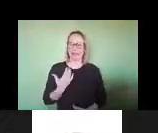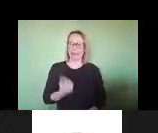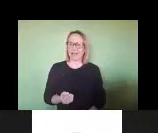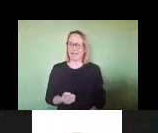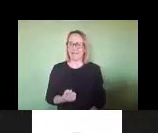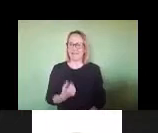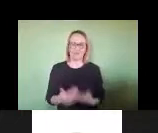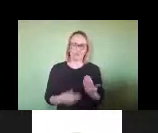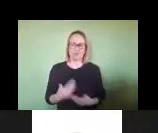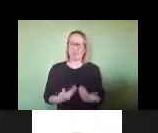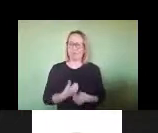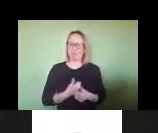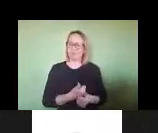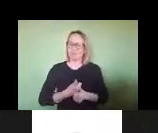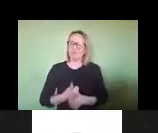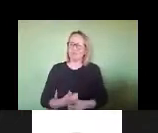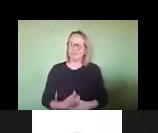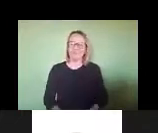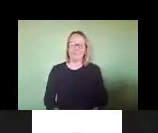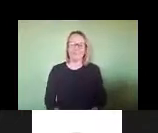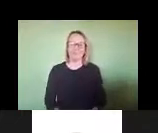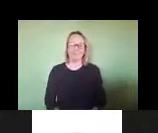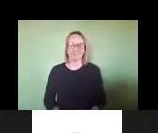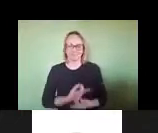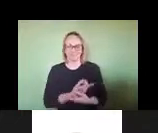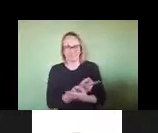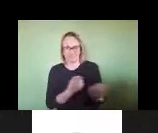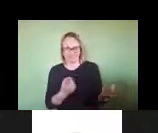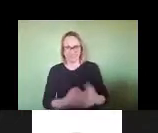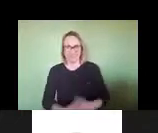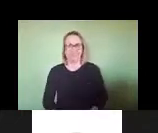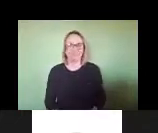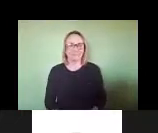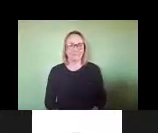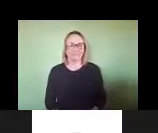assist members and colleagues. So over to Jan and Josie.